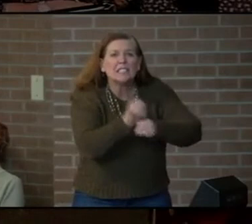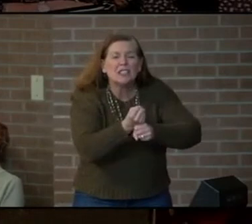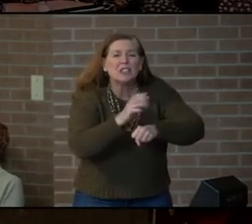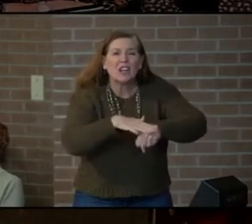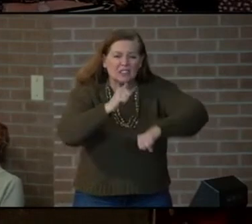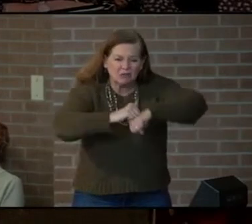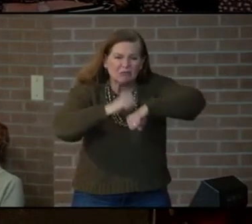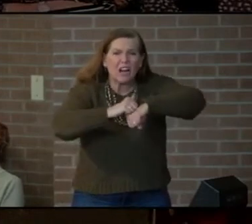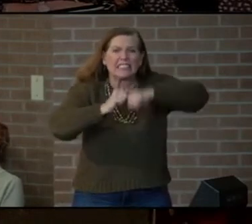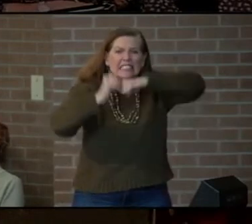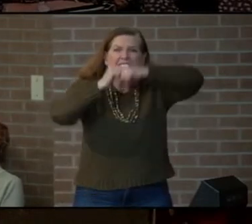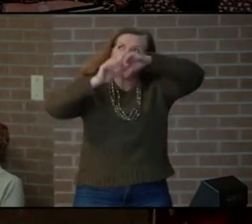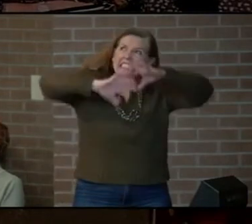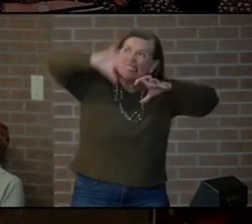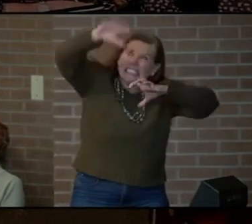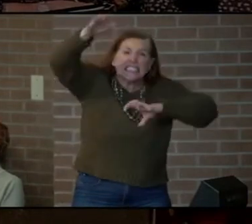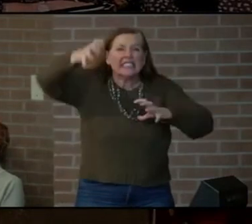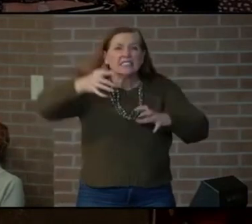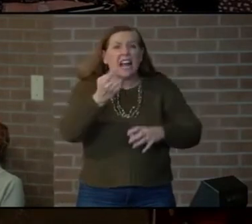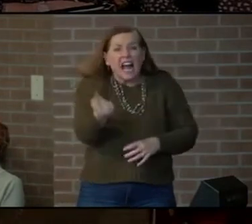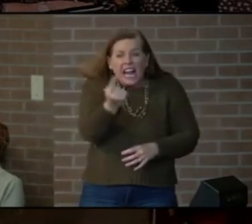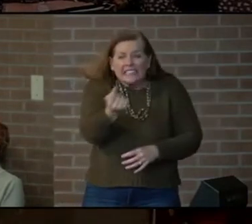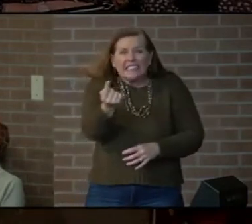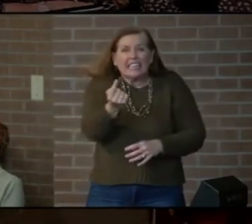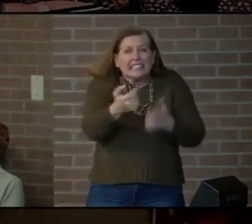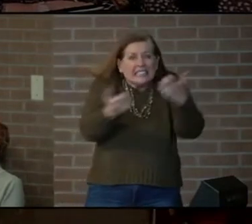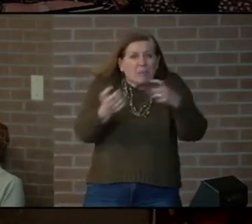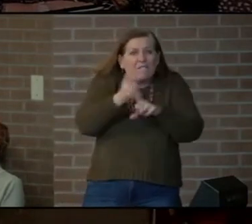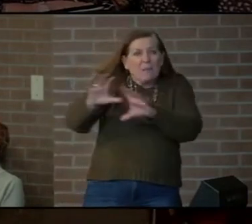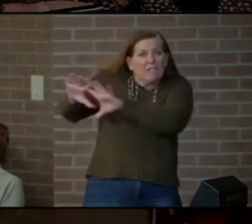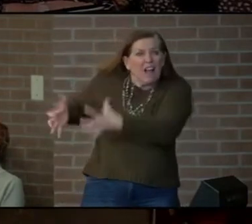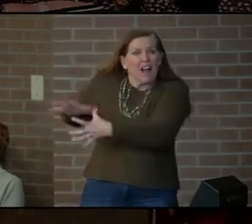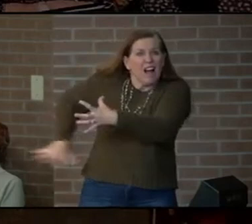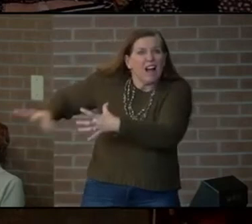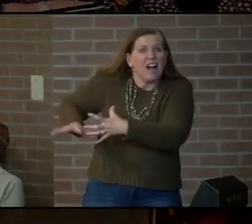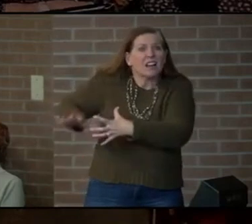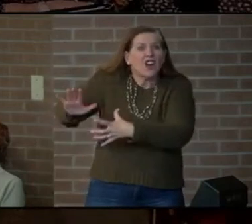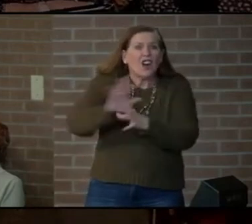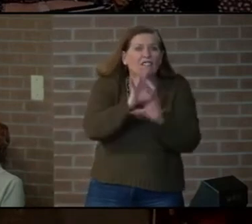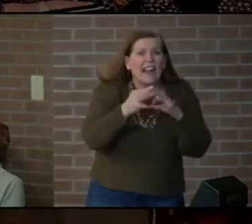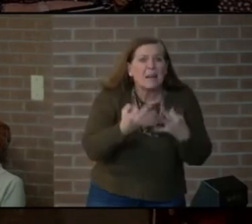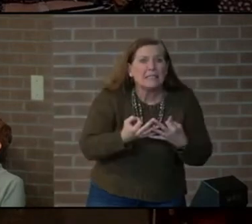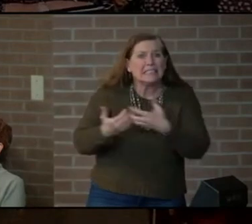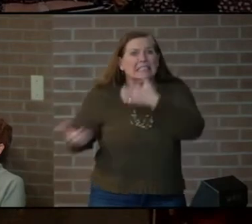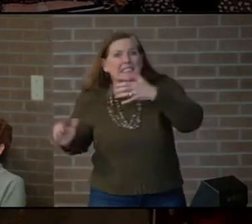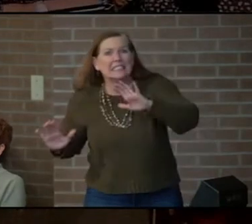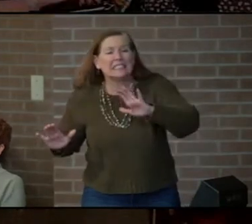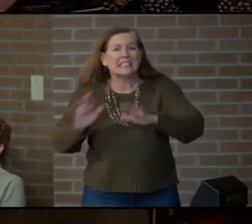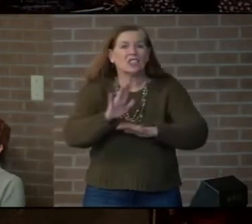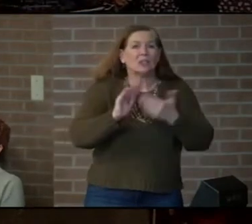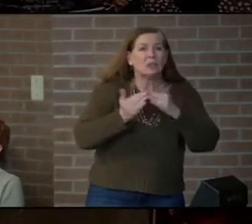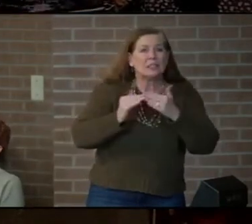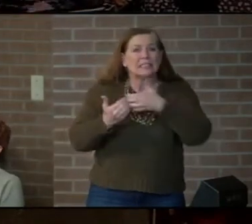rocky coastline, isolated, separated from her flock, her family, her